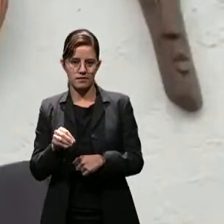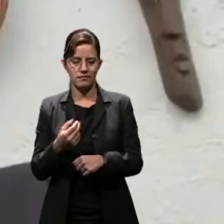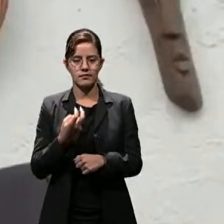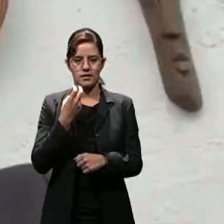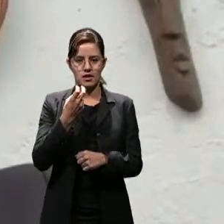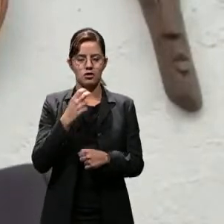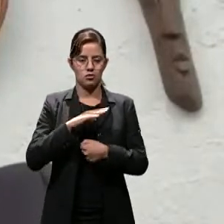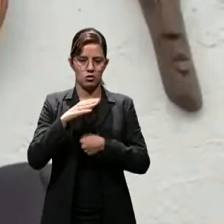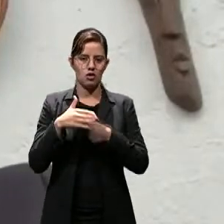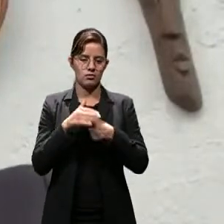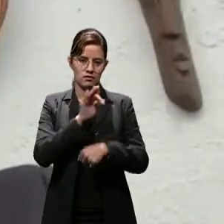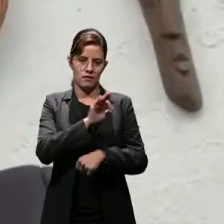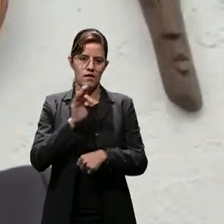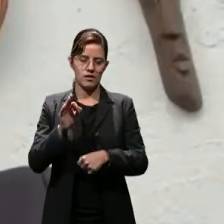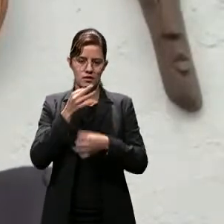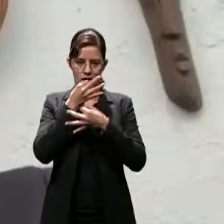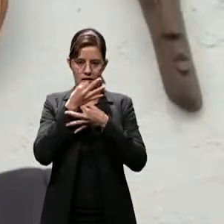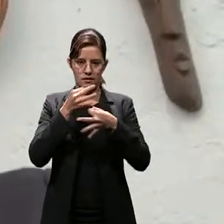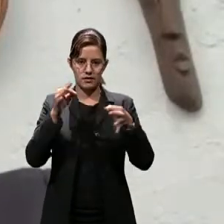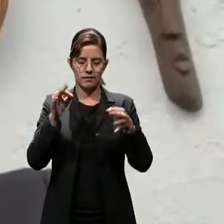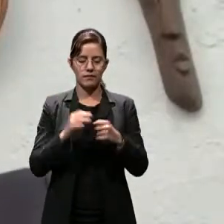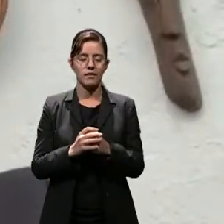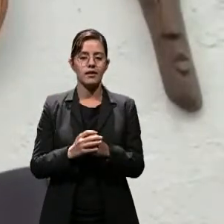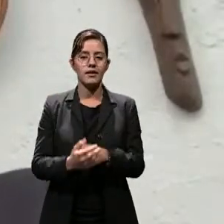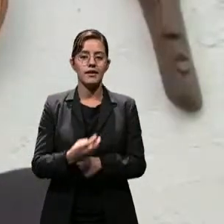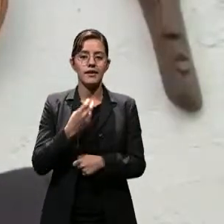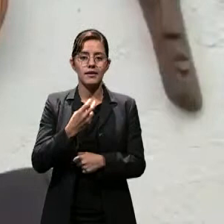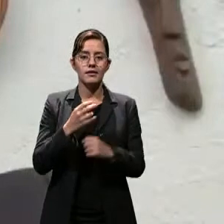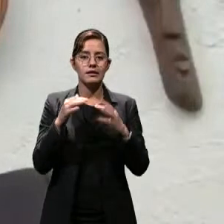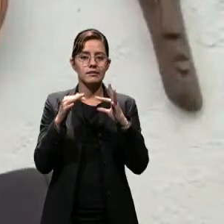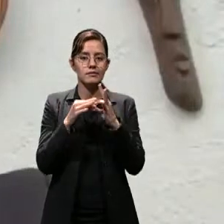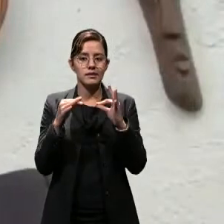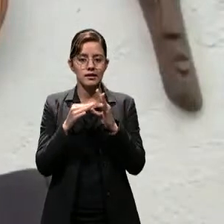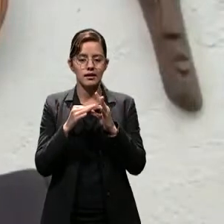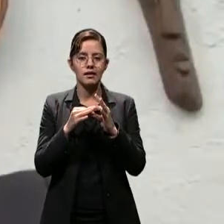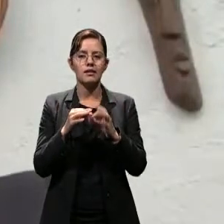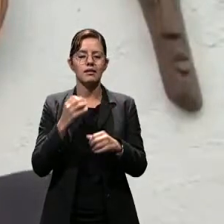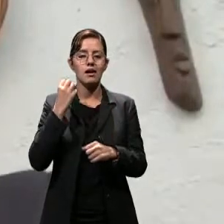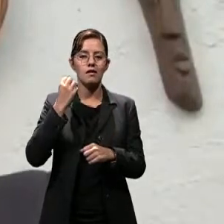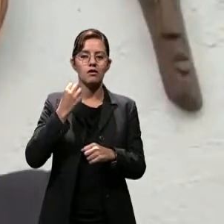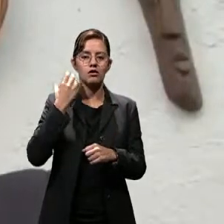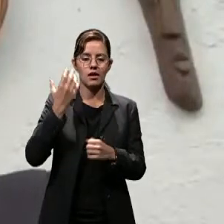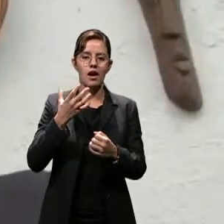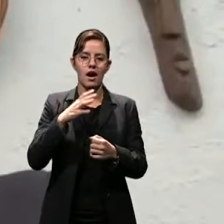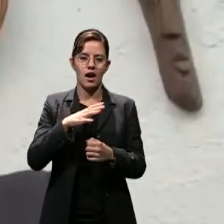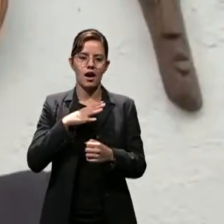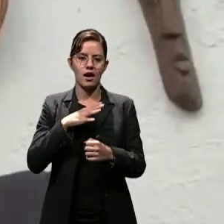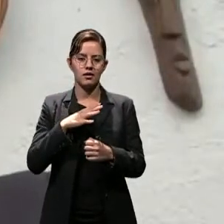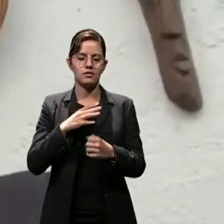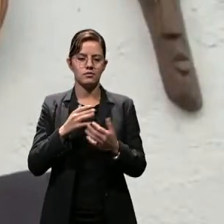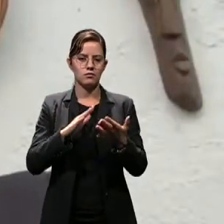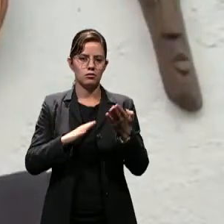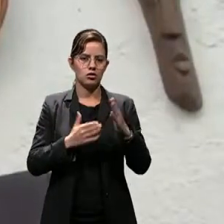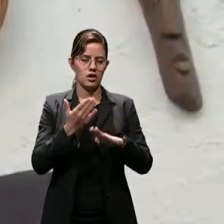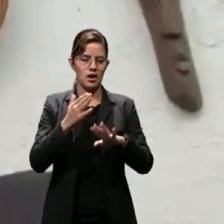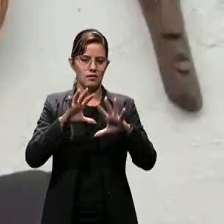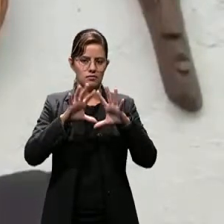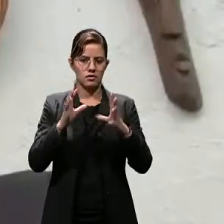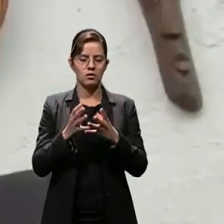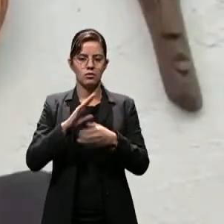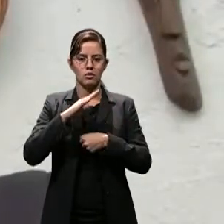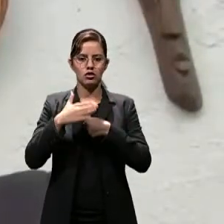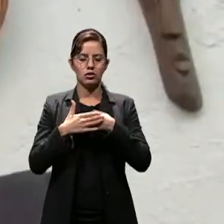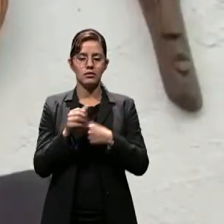of Africa and the Middle East. I would like to inform you that this regional foray have a global expression